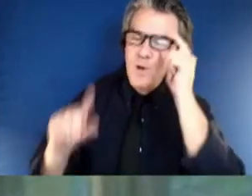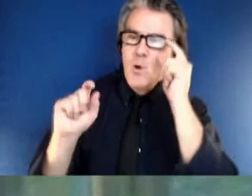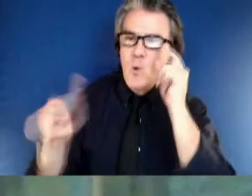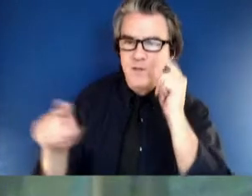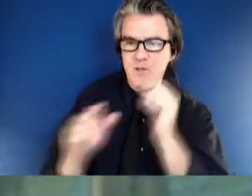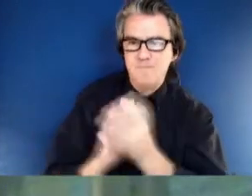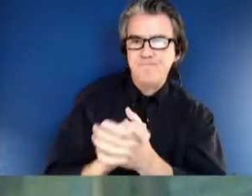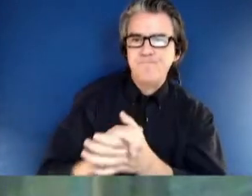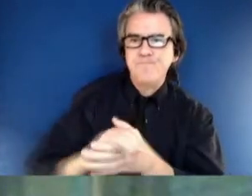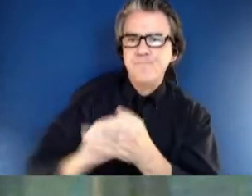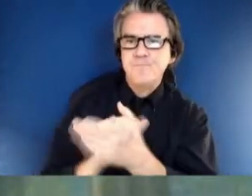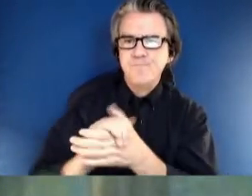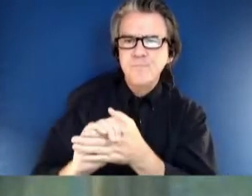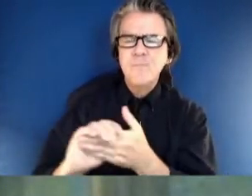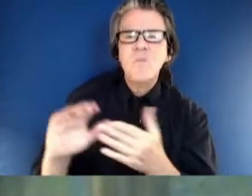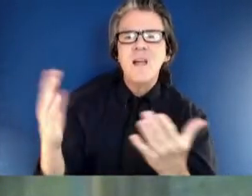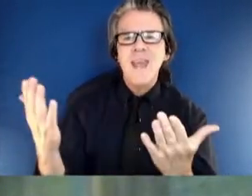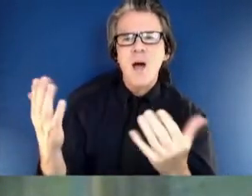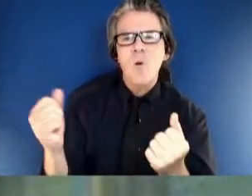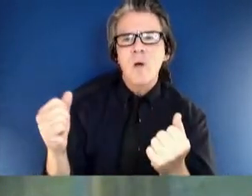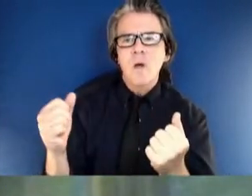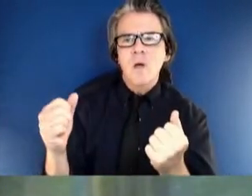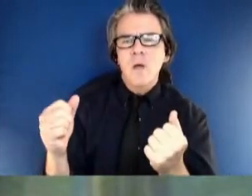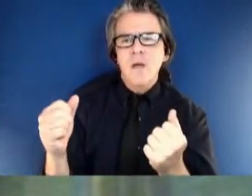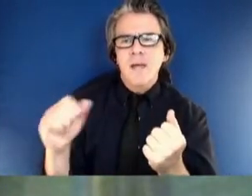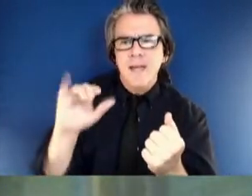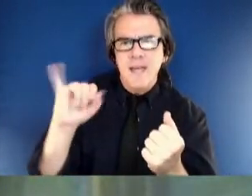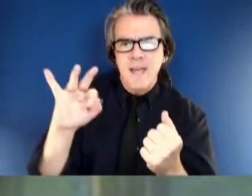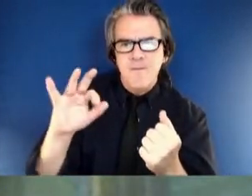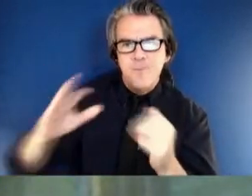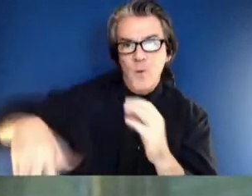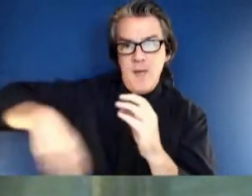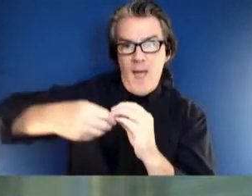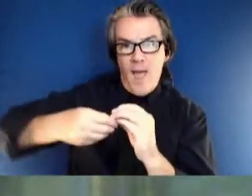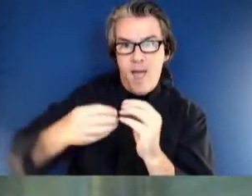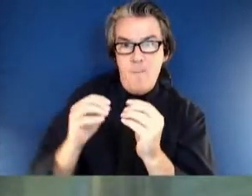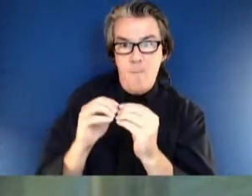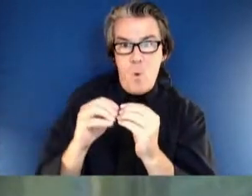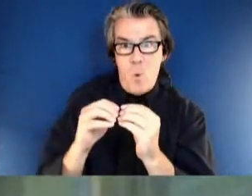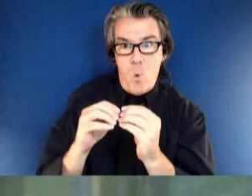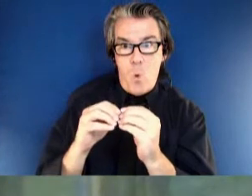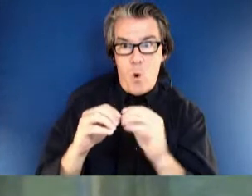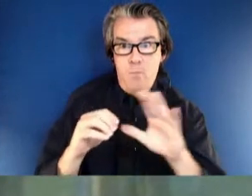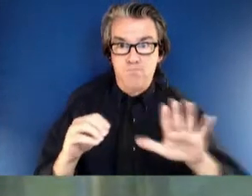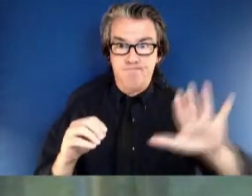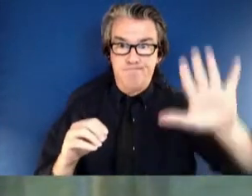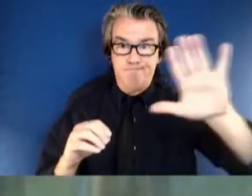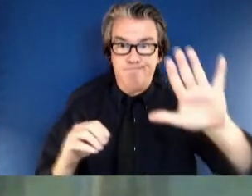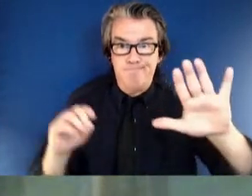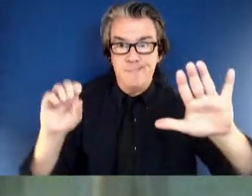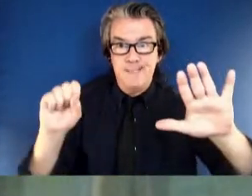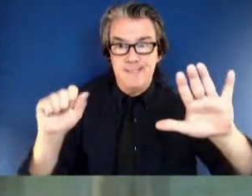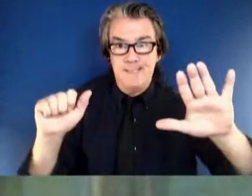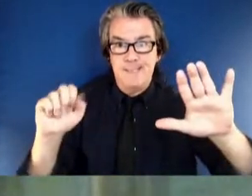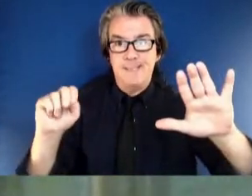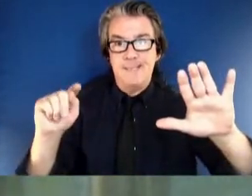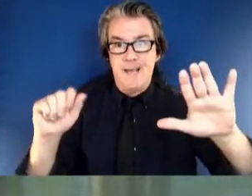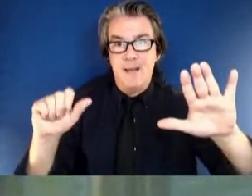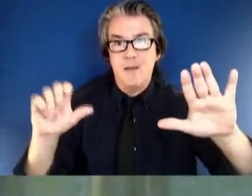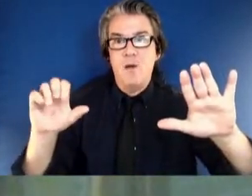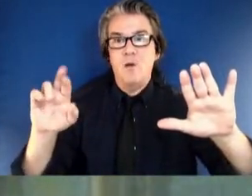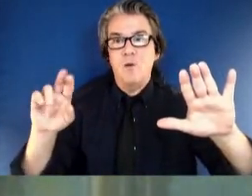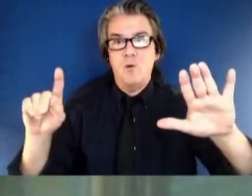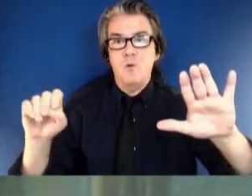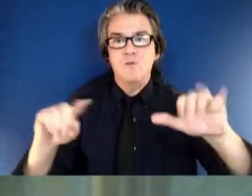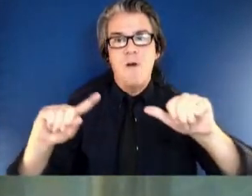to your first question, if any scope is added to our potential PSPS event,